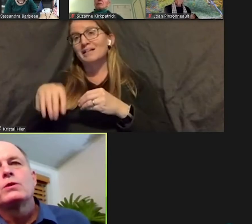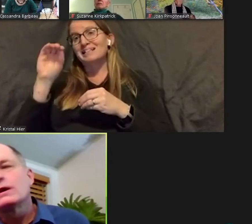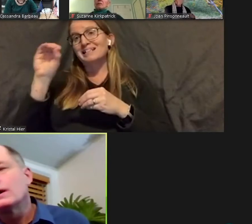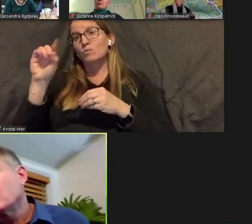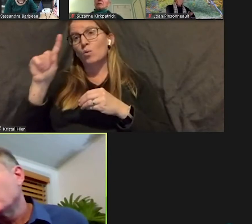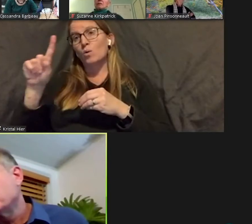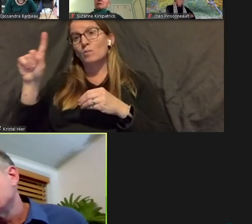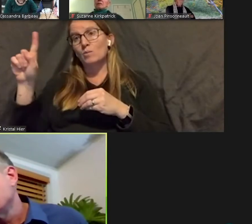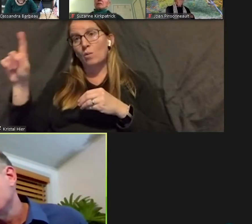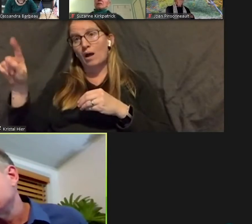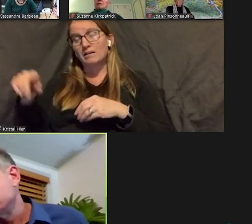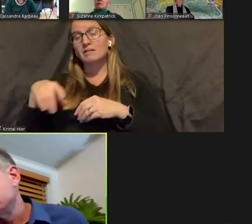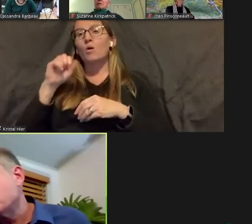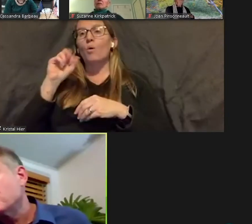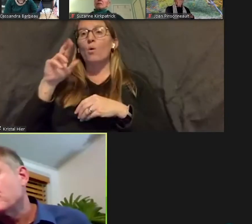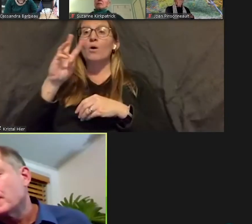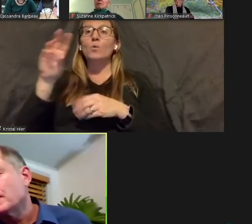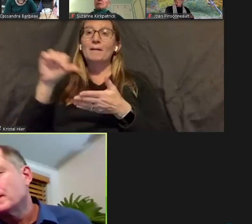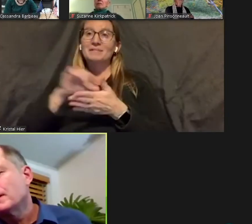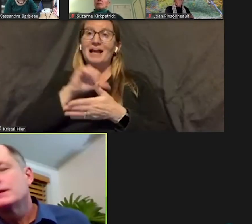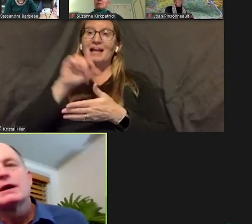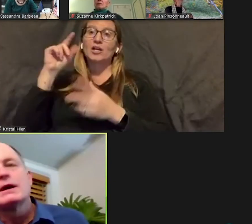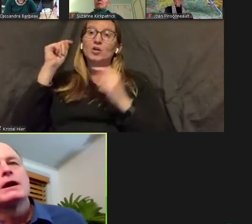447-0111, or our website is